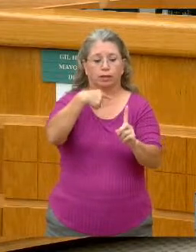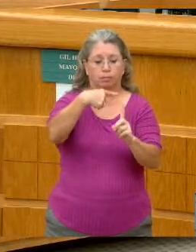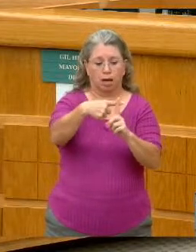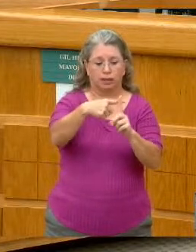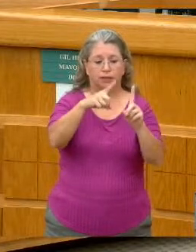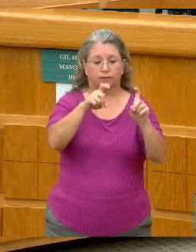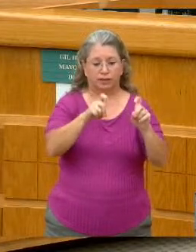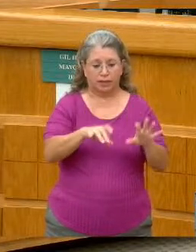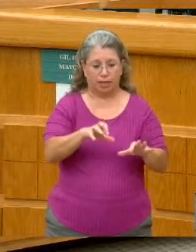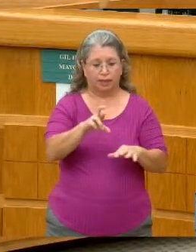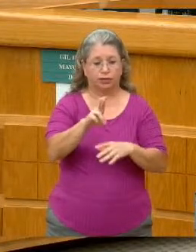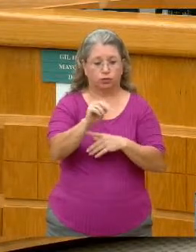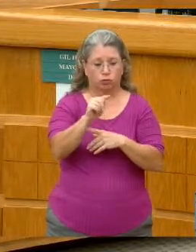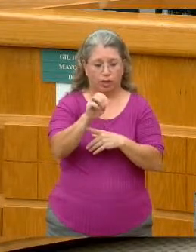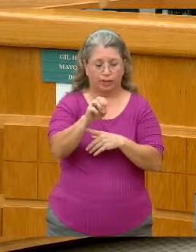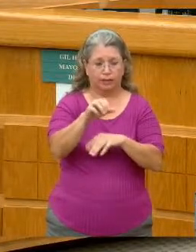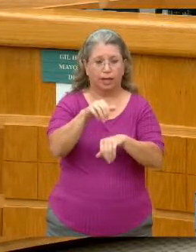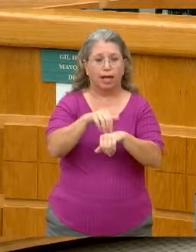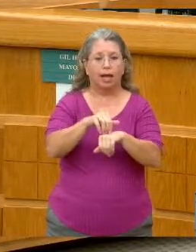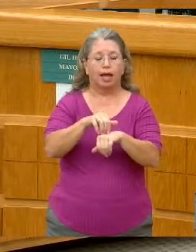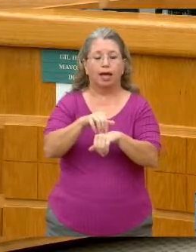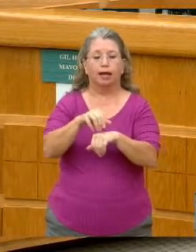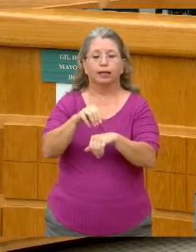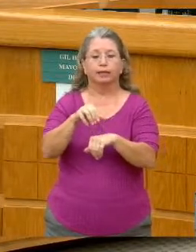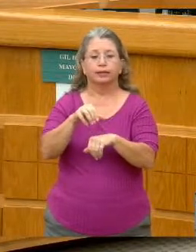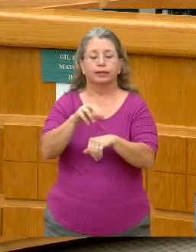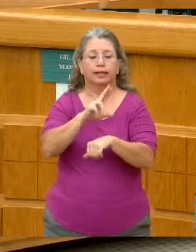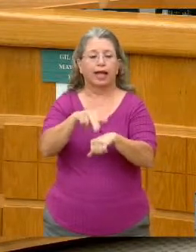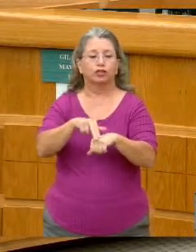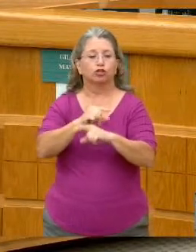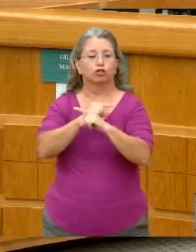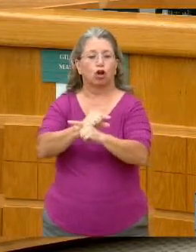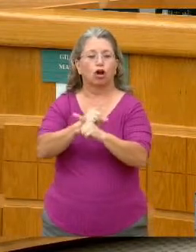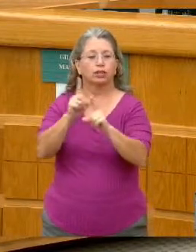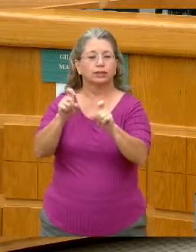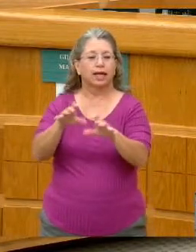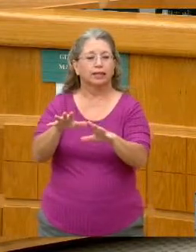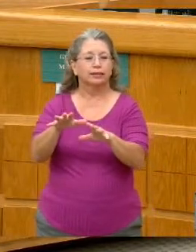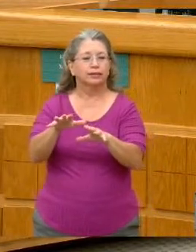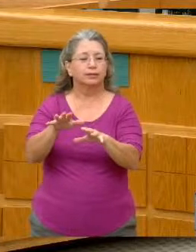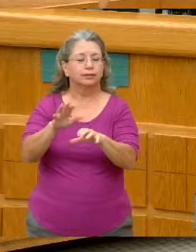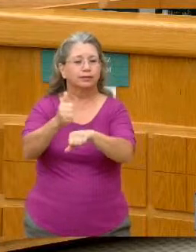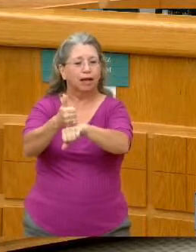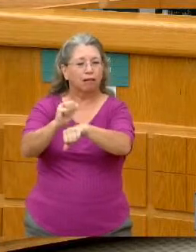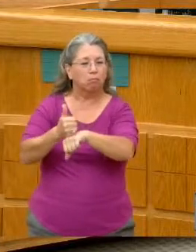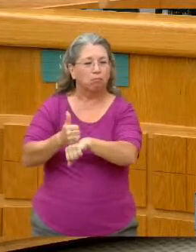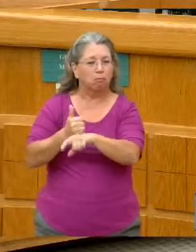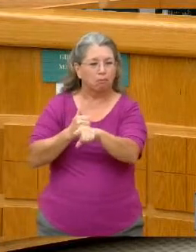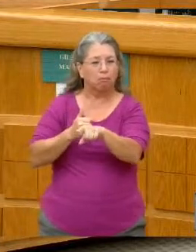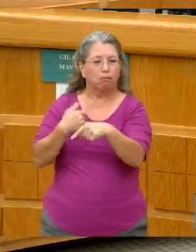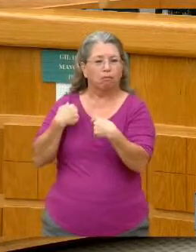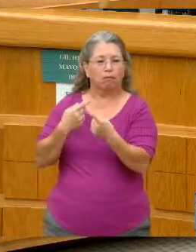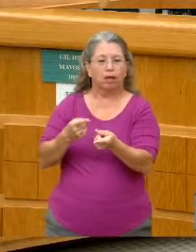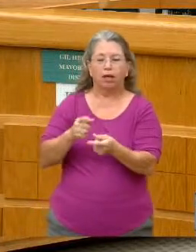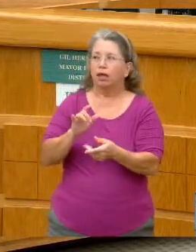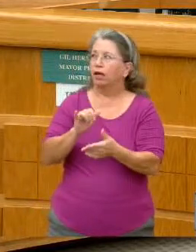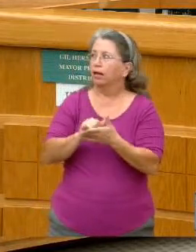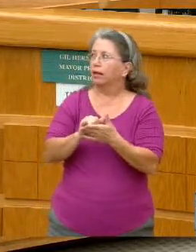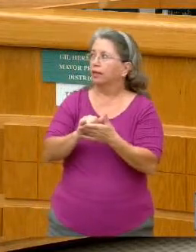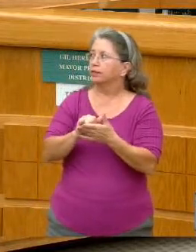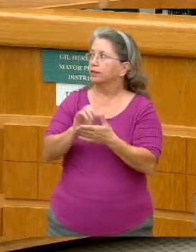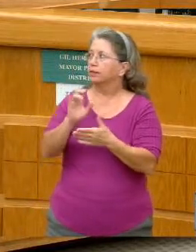mobile National Guard testing sites for the past several weeks. And that's the teal line here. The circles